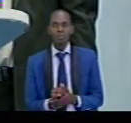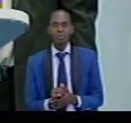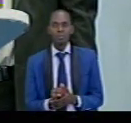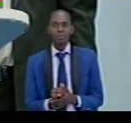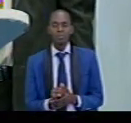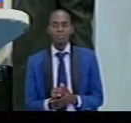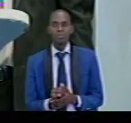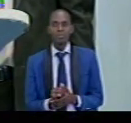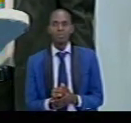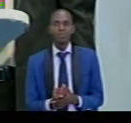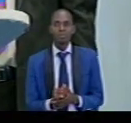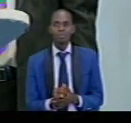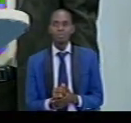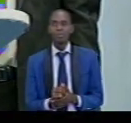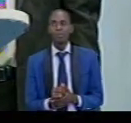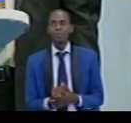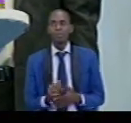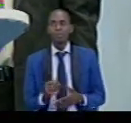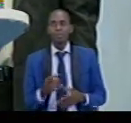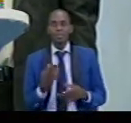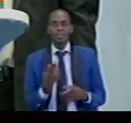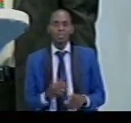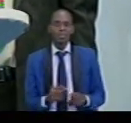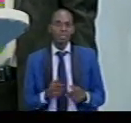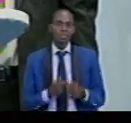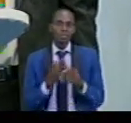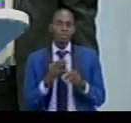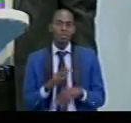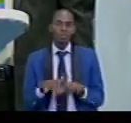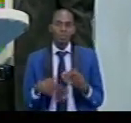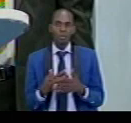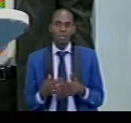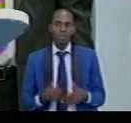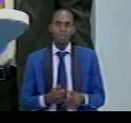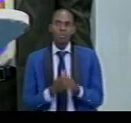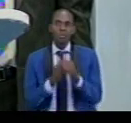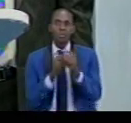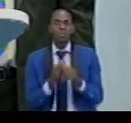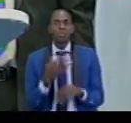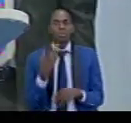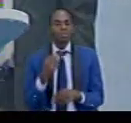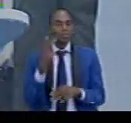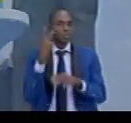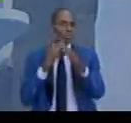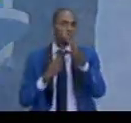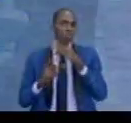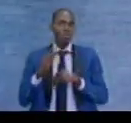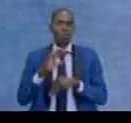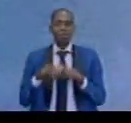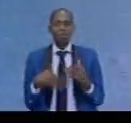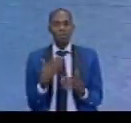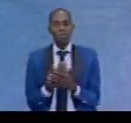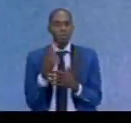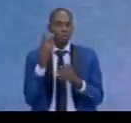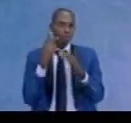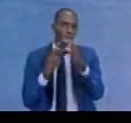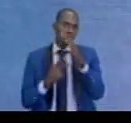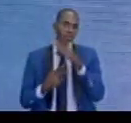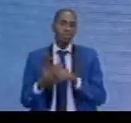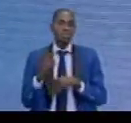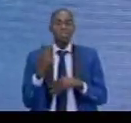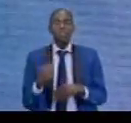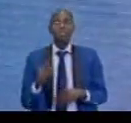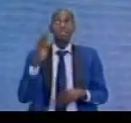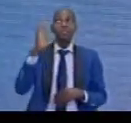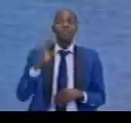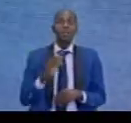des apôtres. The apostle of apostles. Le prophète des prophètes. The prophet of prophets. Le pasteur des pasteurs. The pastor of